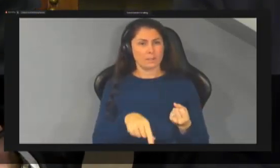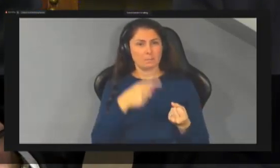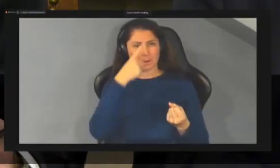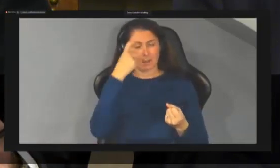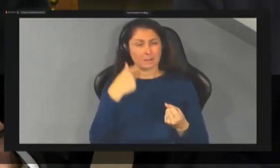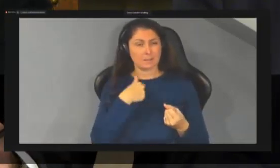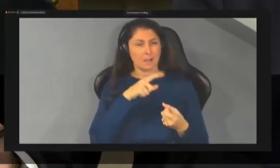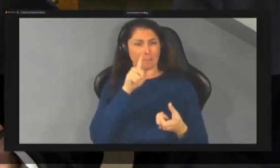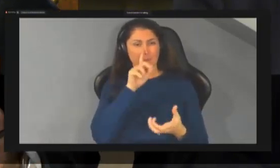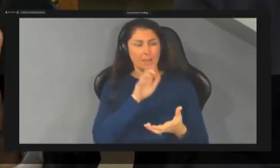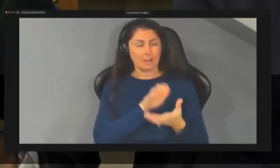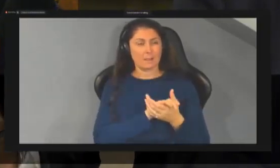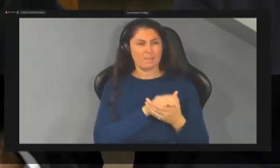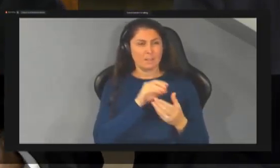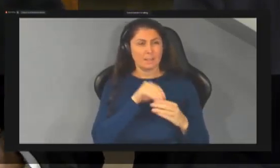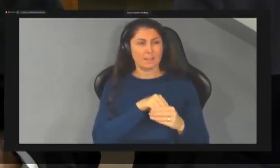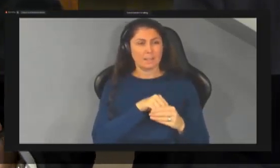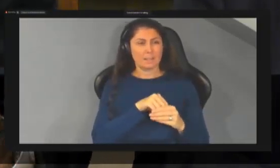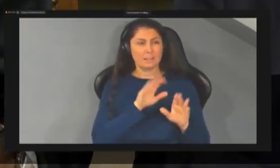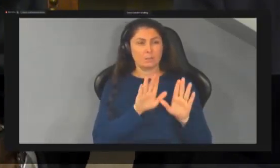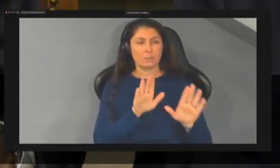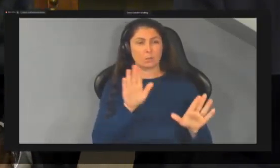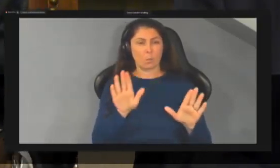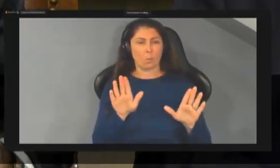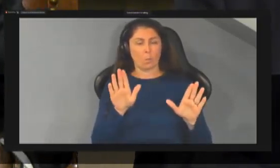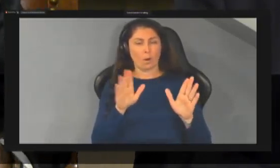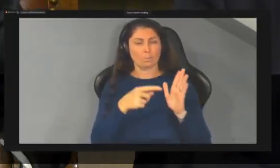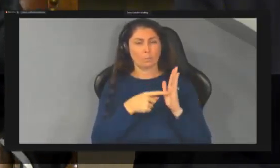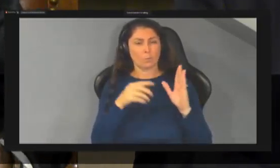the in your due compensation. Yes.